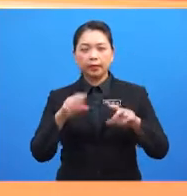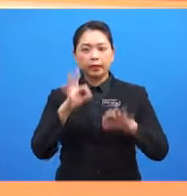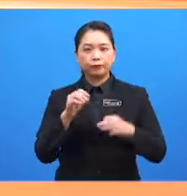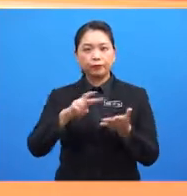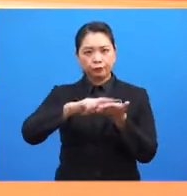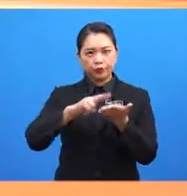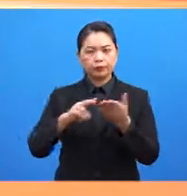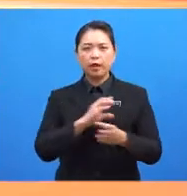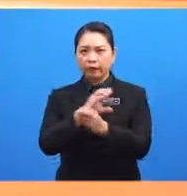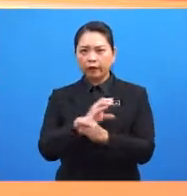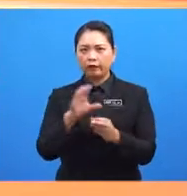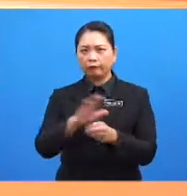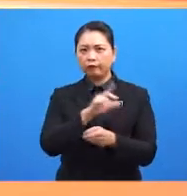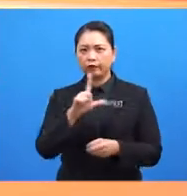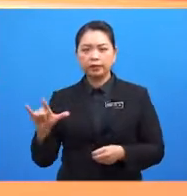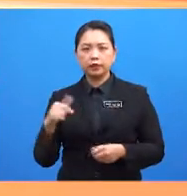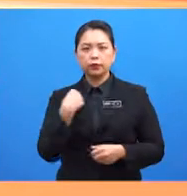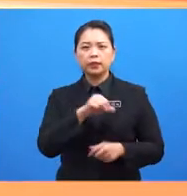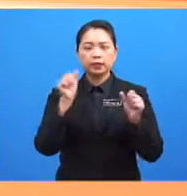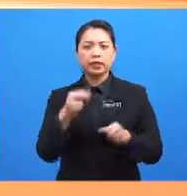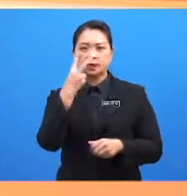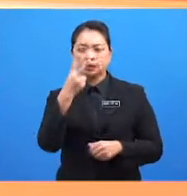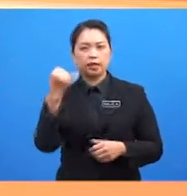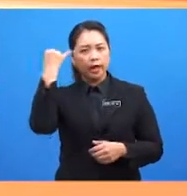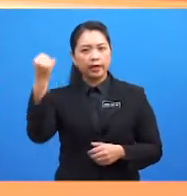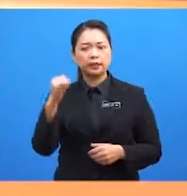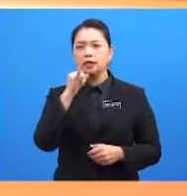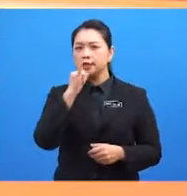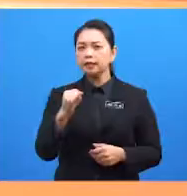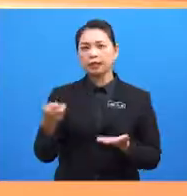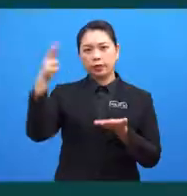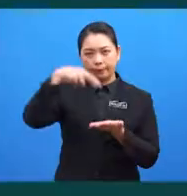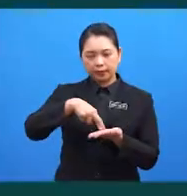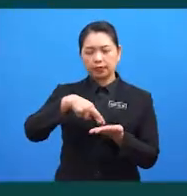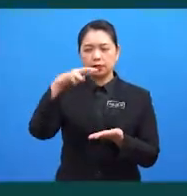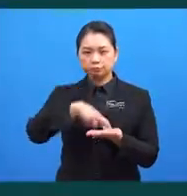carefully, we can start to see that an idea is repeated.